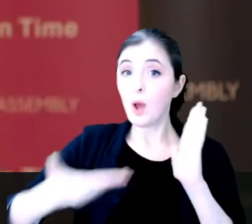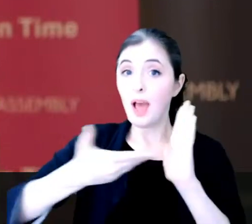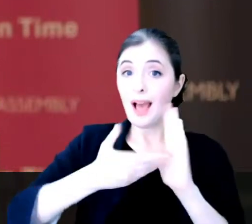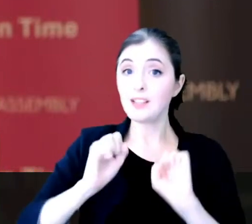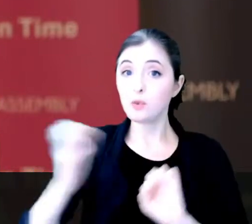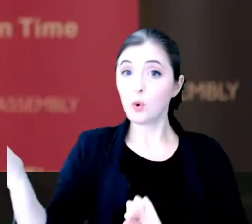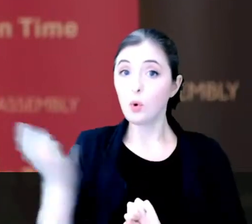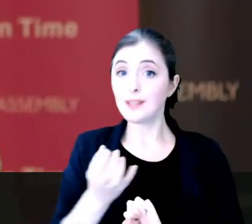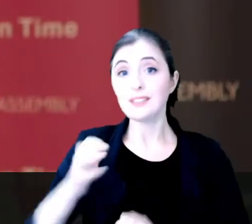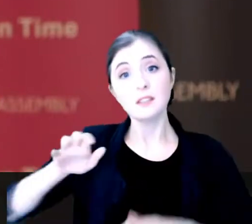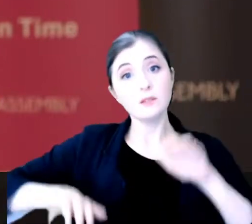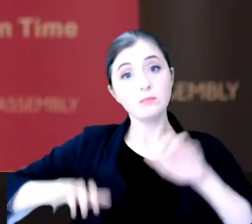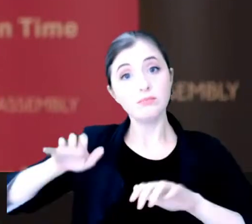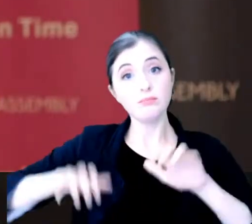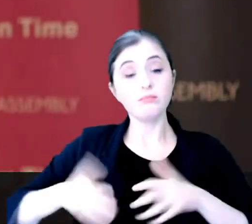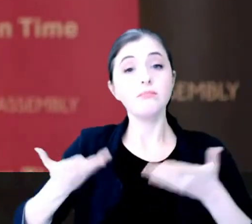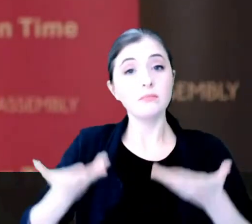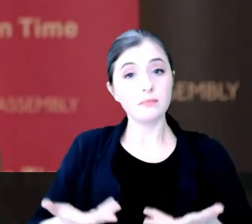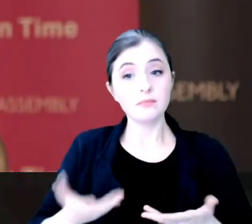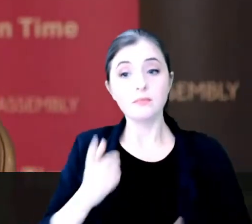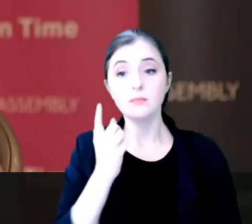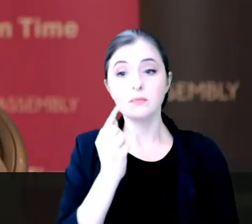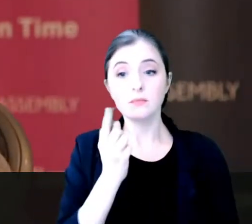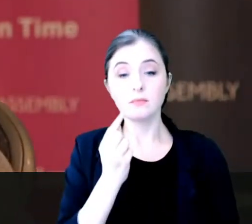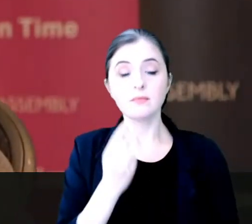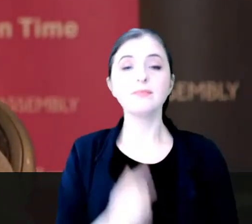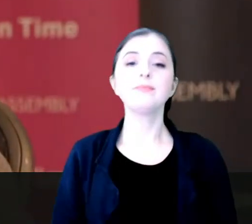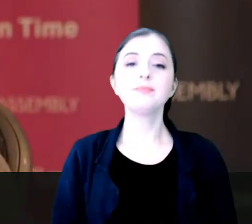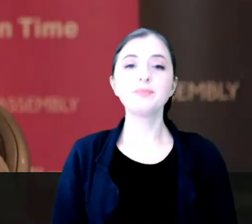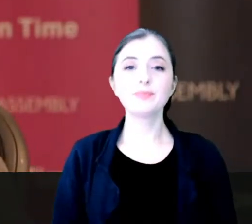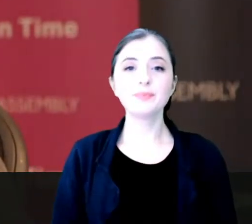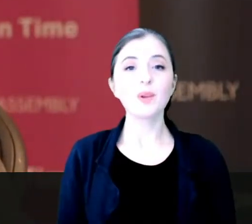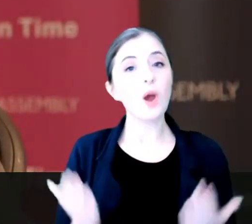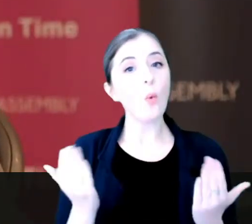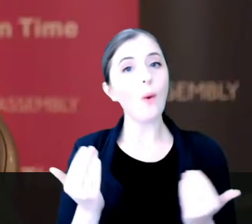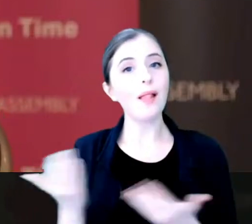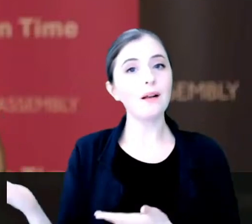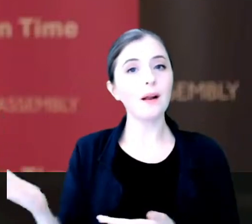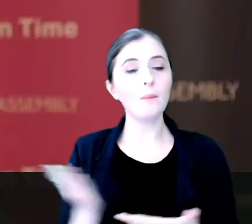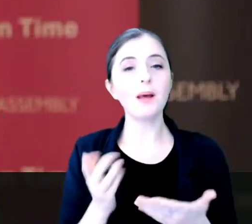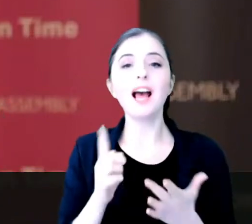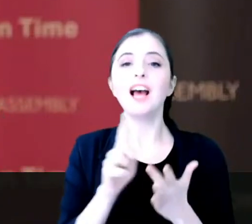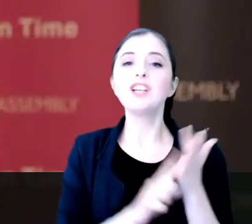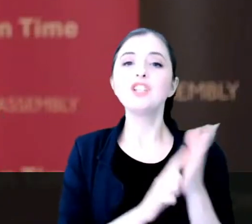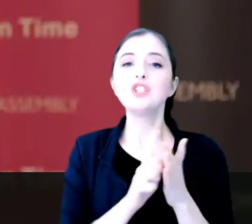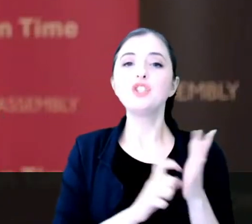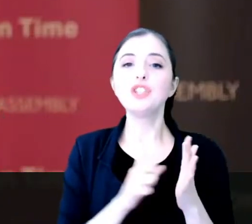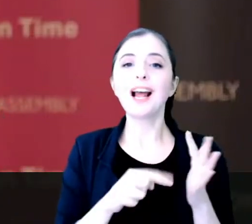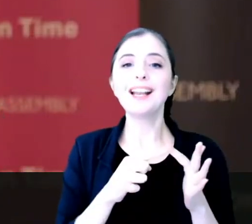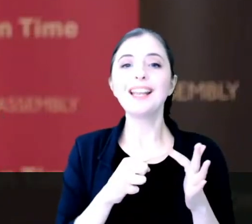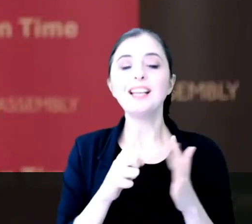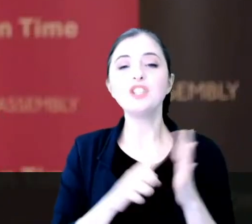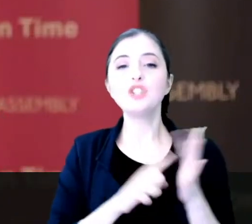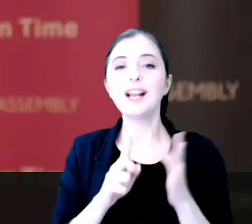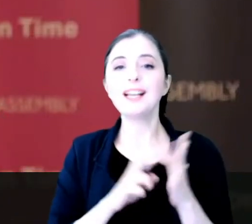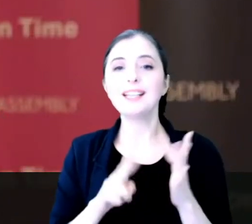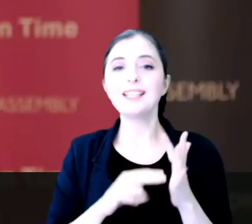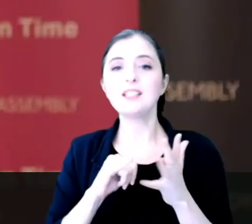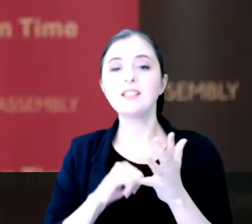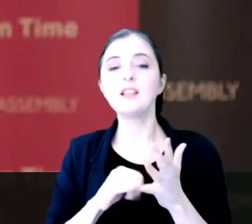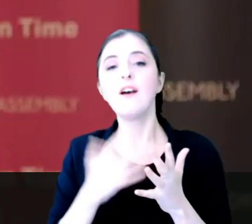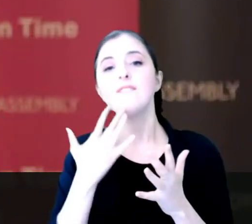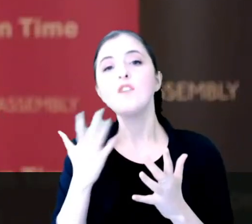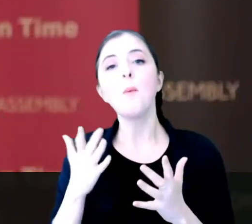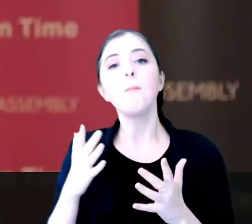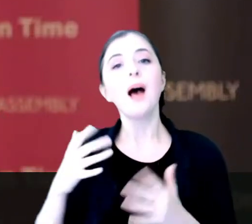now. So can I welcome, first of all, Jackie Jenkins from the London Borough of Hackney, who will ask